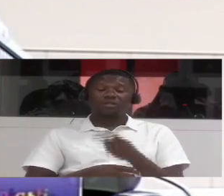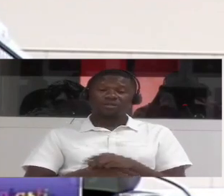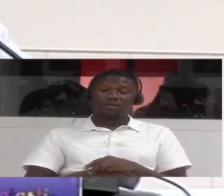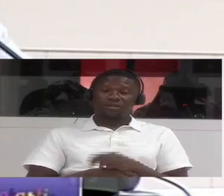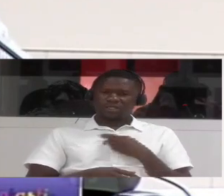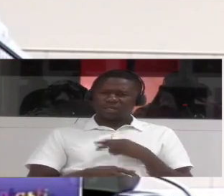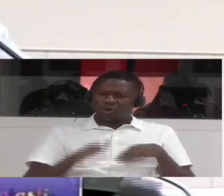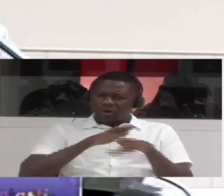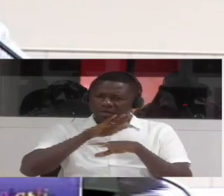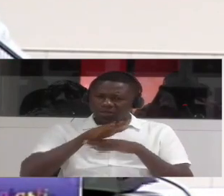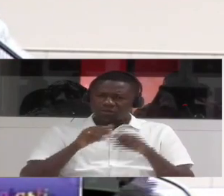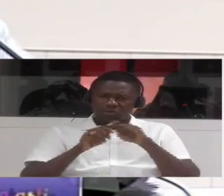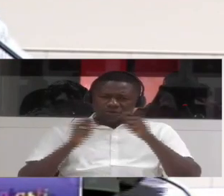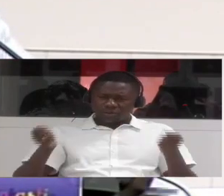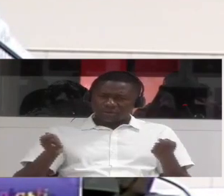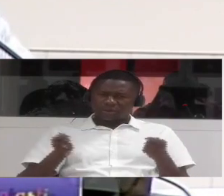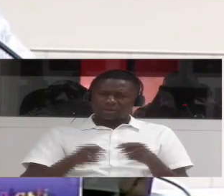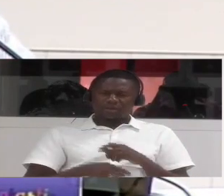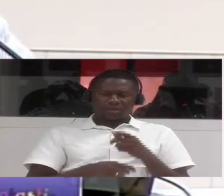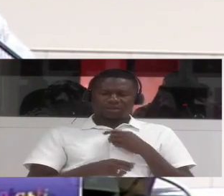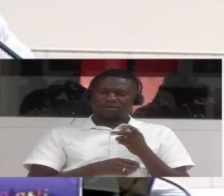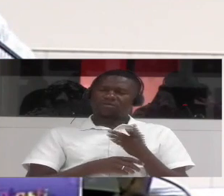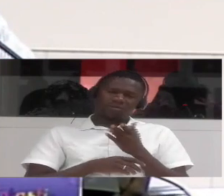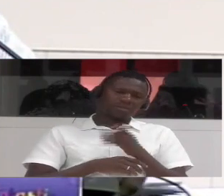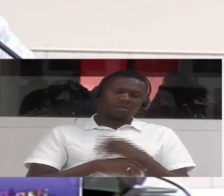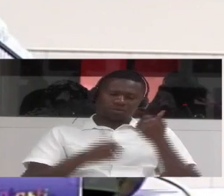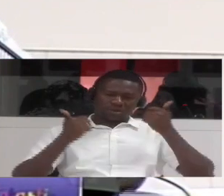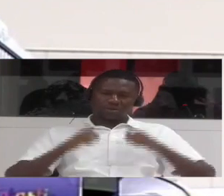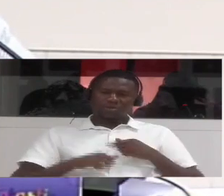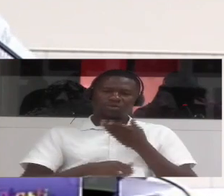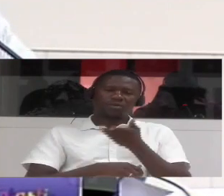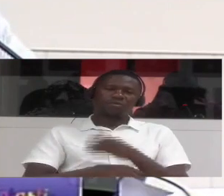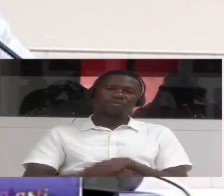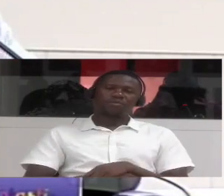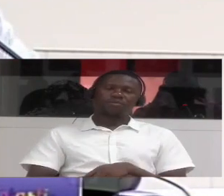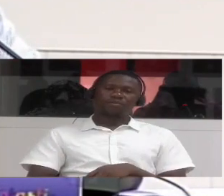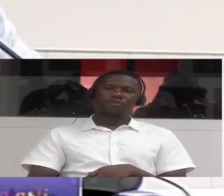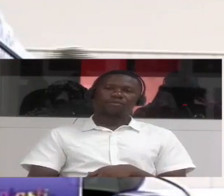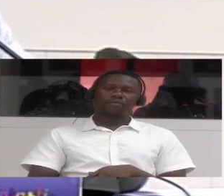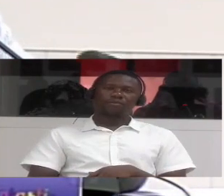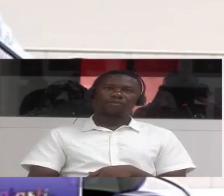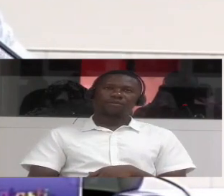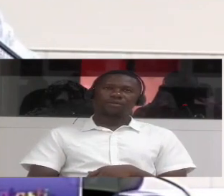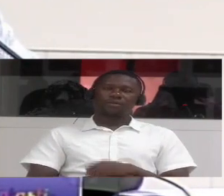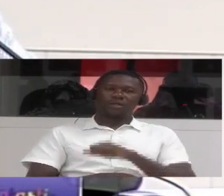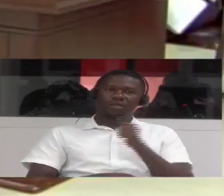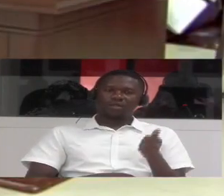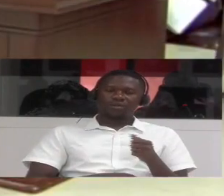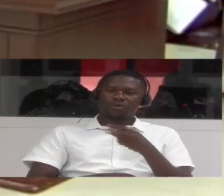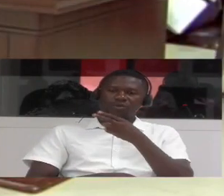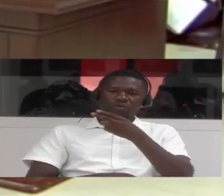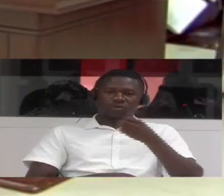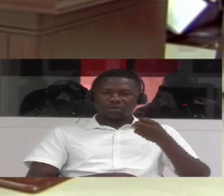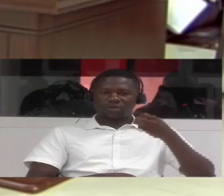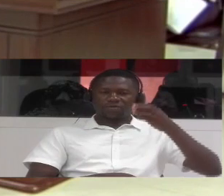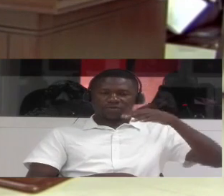newspaper or something like that? You know, yeah. But that's what happened to him. And 2014, Sana